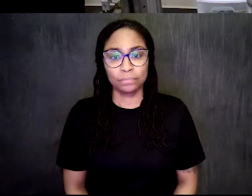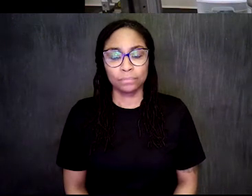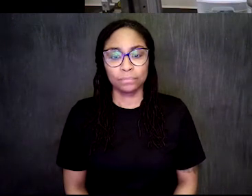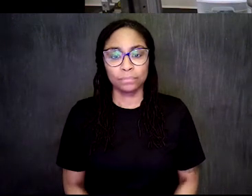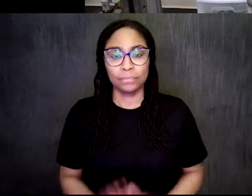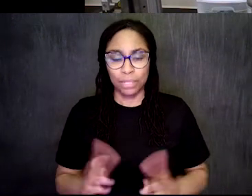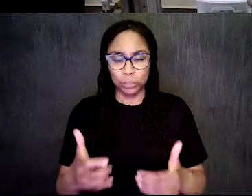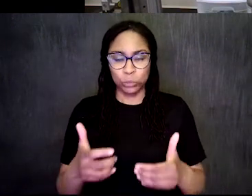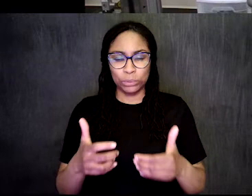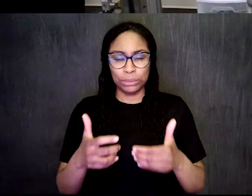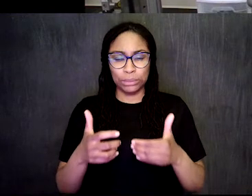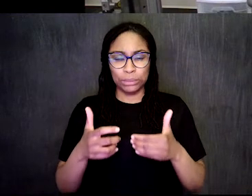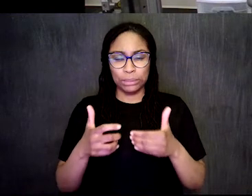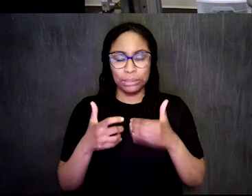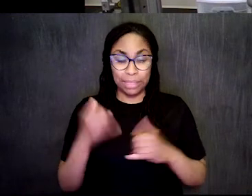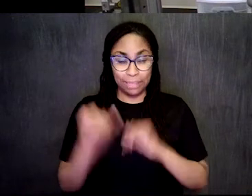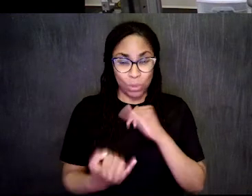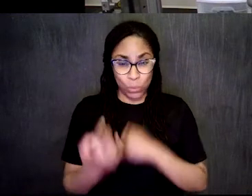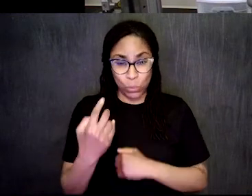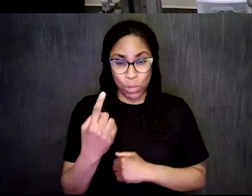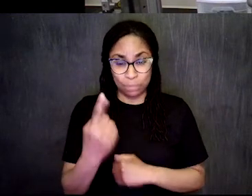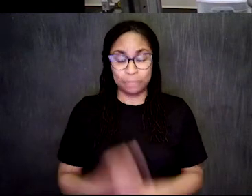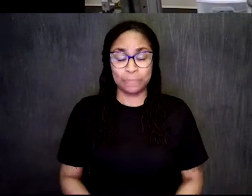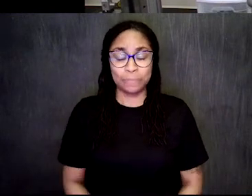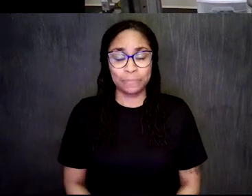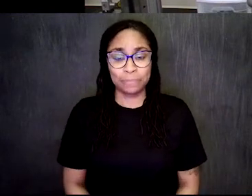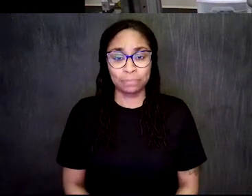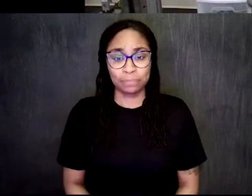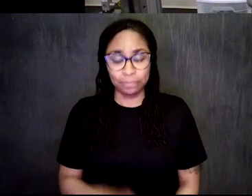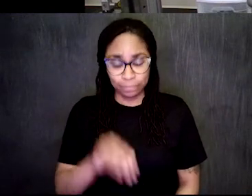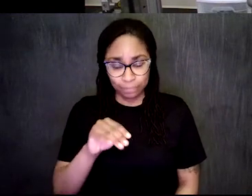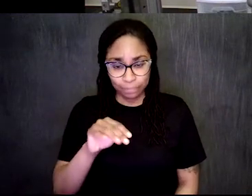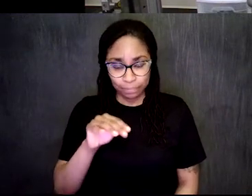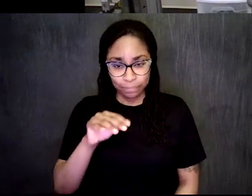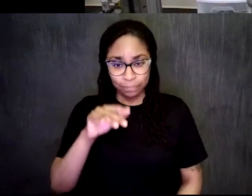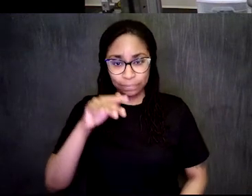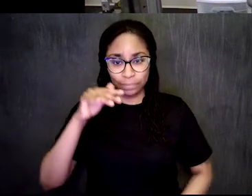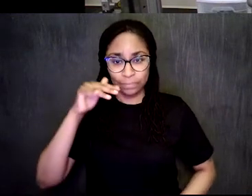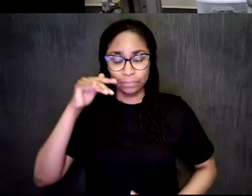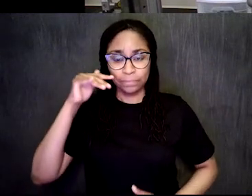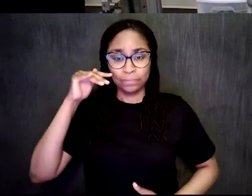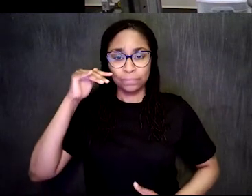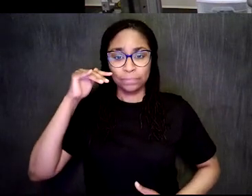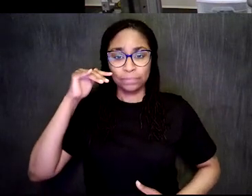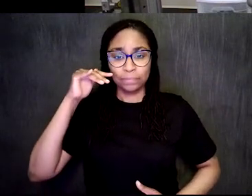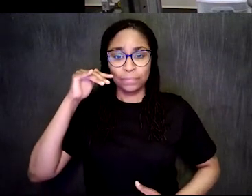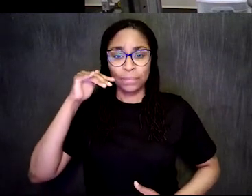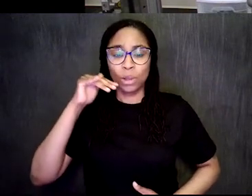Exhale. Squeeze those knees up. Last 1. Here we go. Inhale.